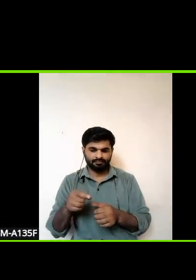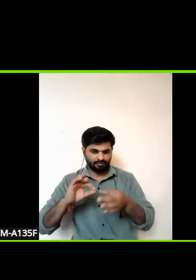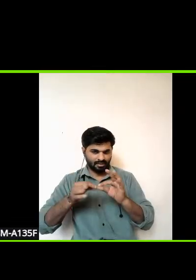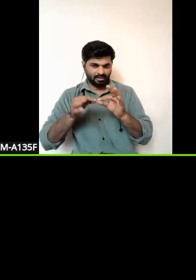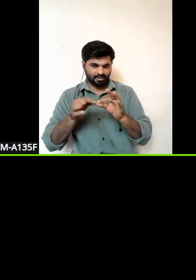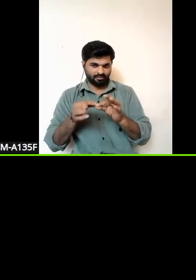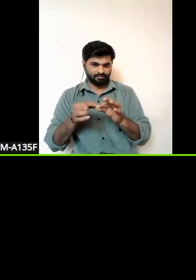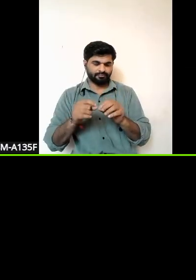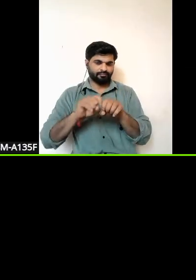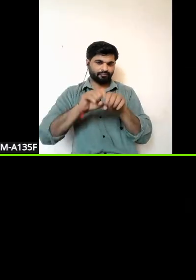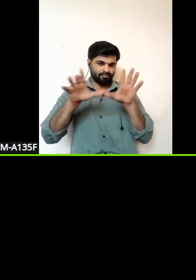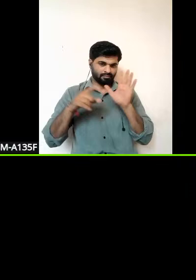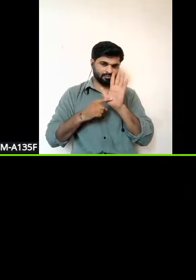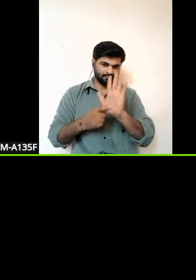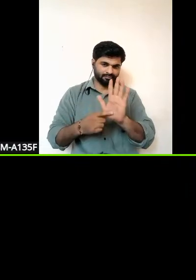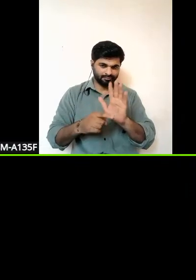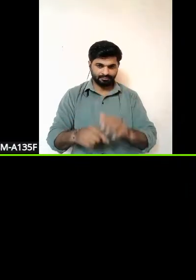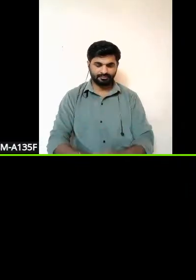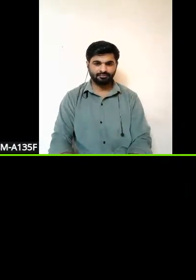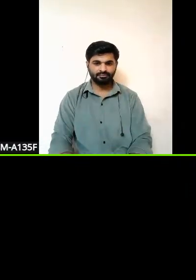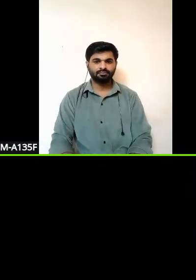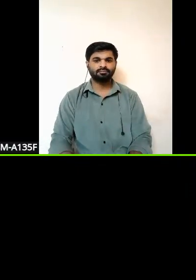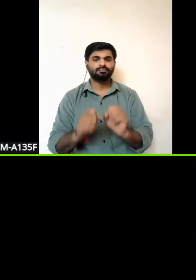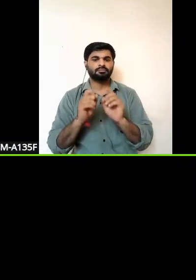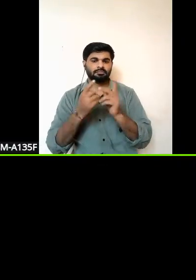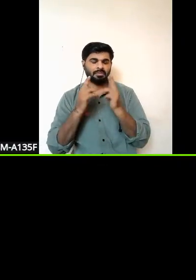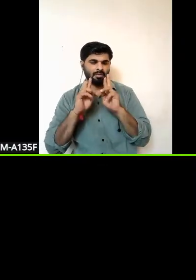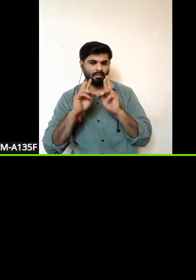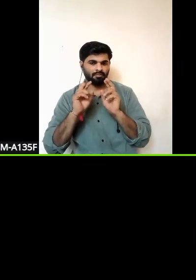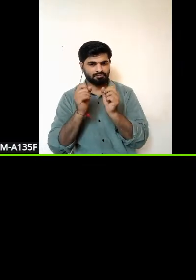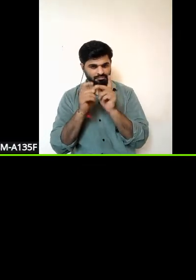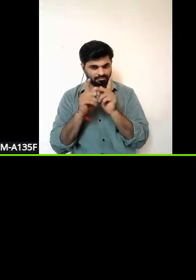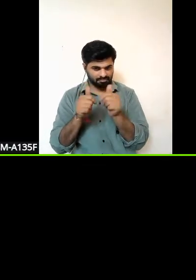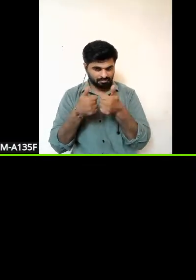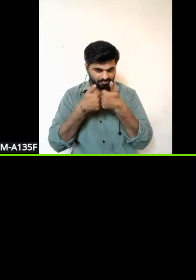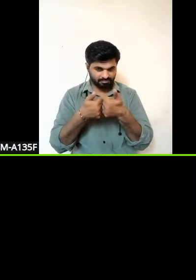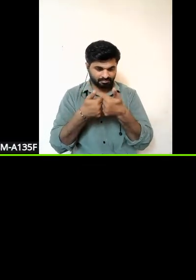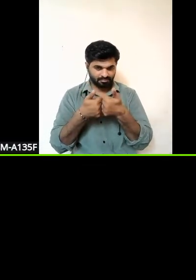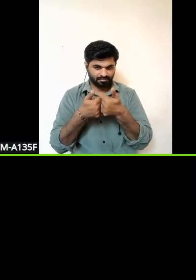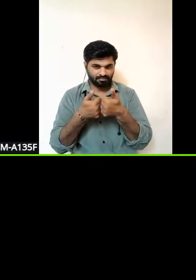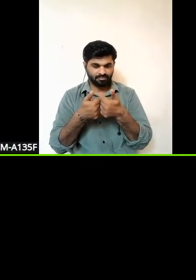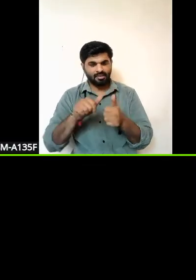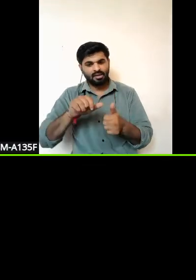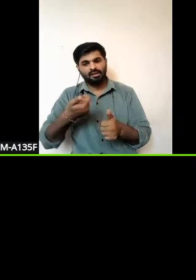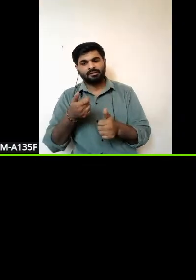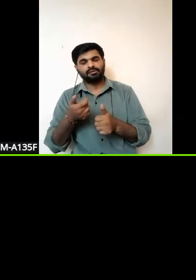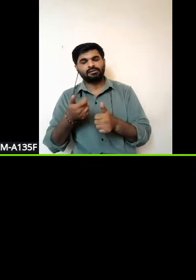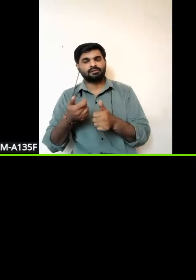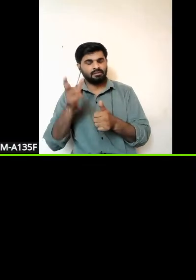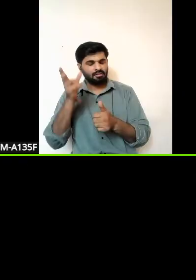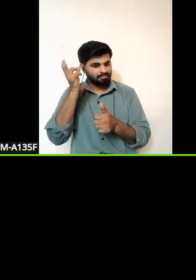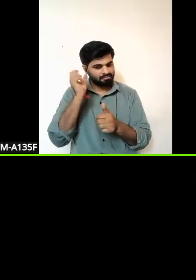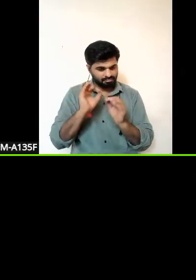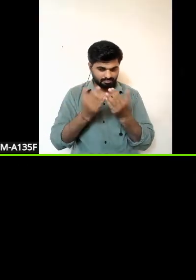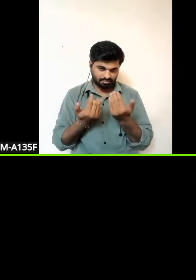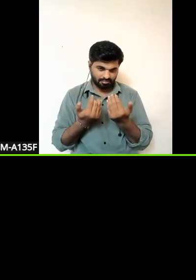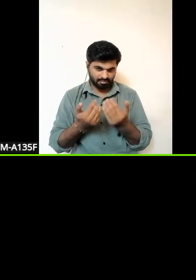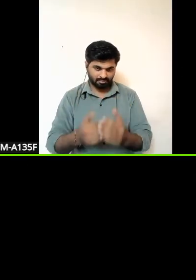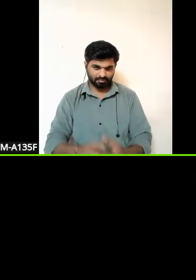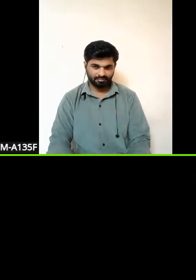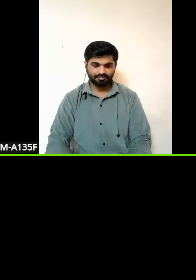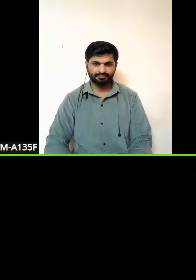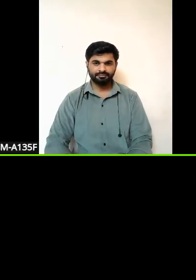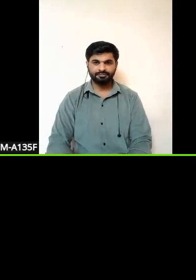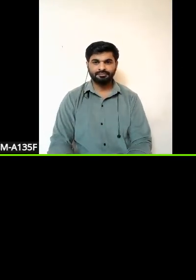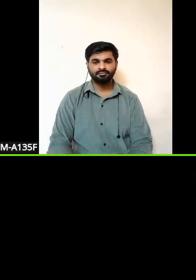hope it's okay. Please let me know if it's otherwise. I'm audible, no, Shashank, Smita? Yes.